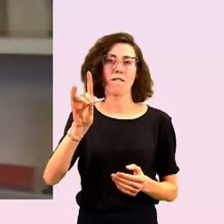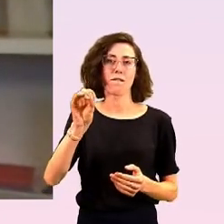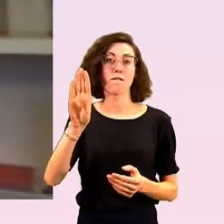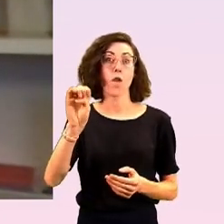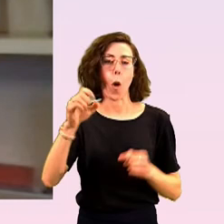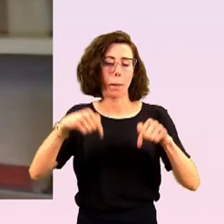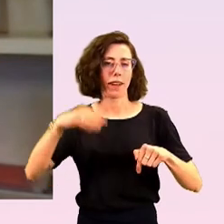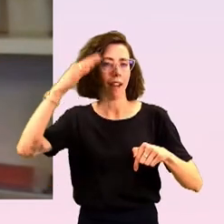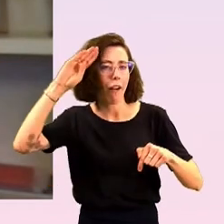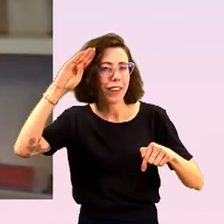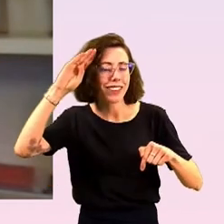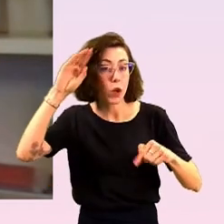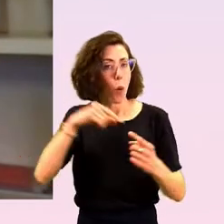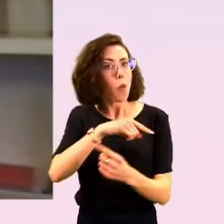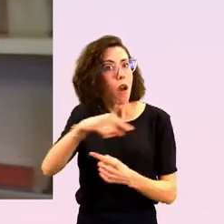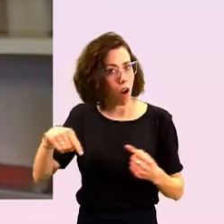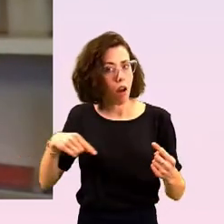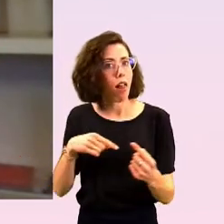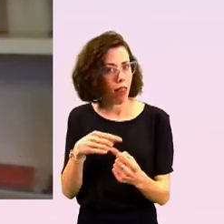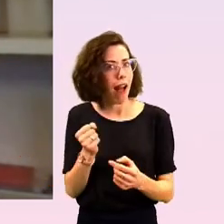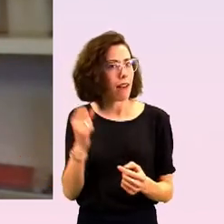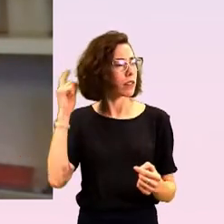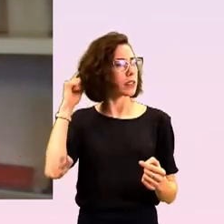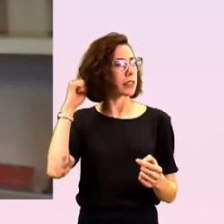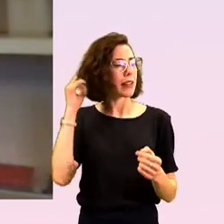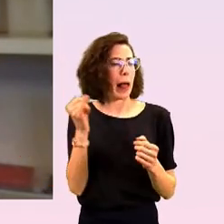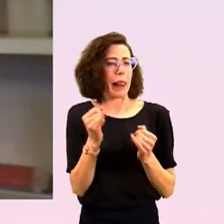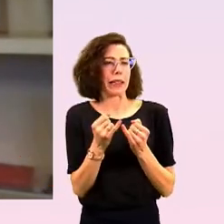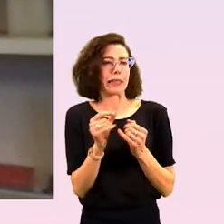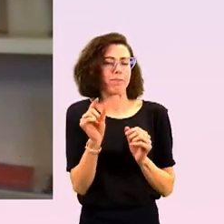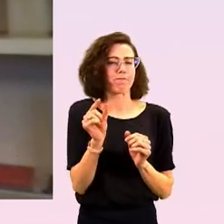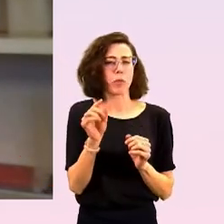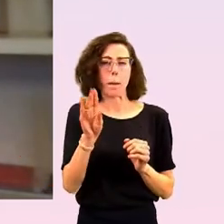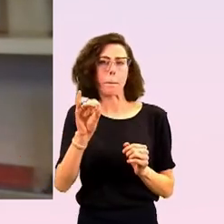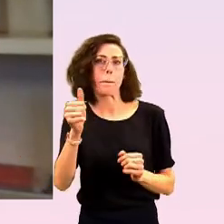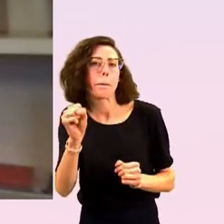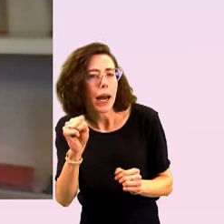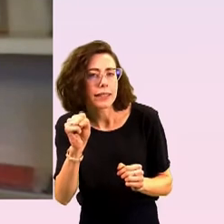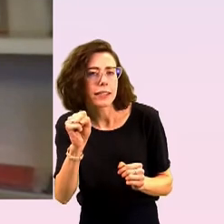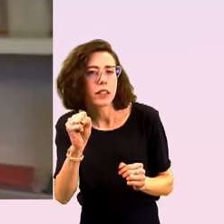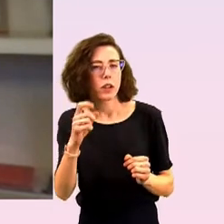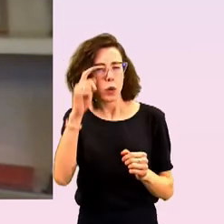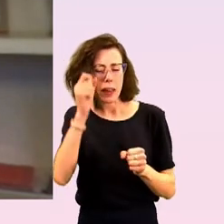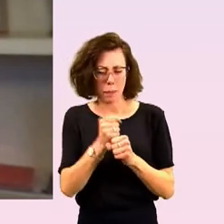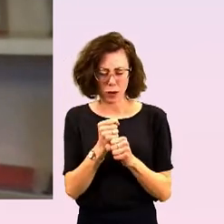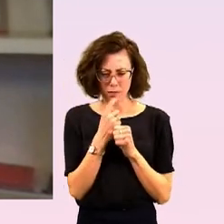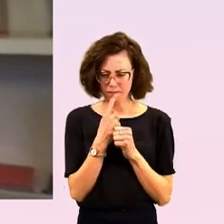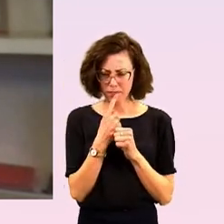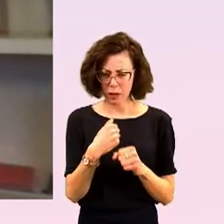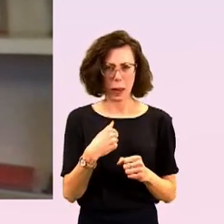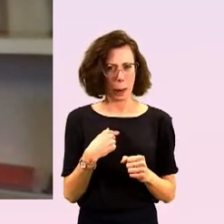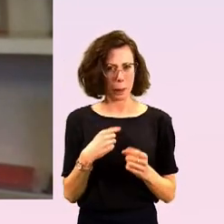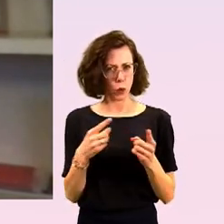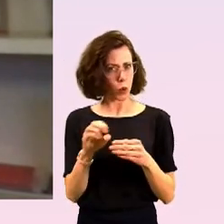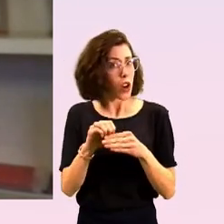to constantly just challenge ourselves. Are you doing enough to the point of your question? I think the last point for me is